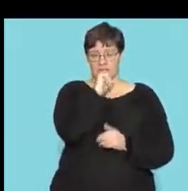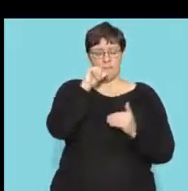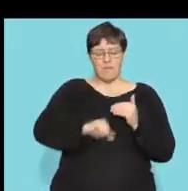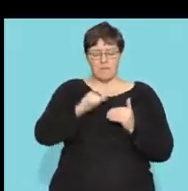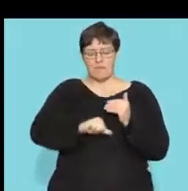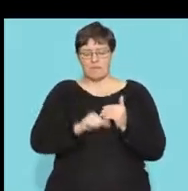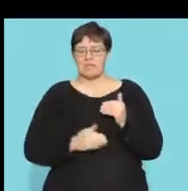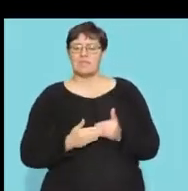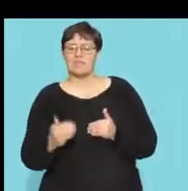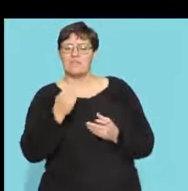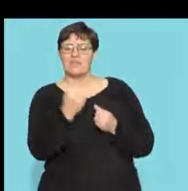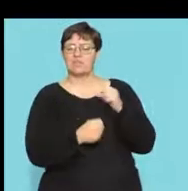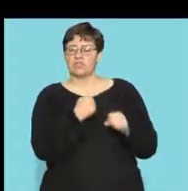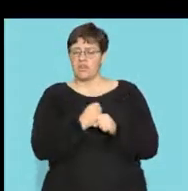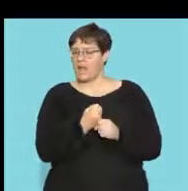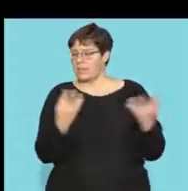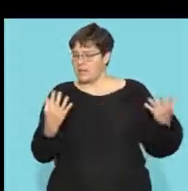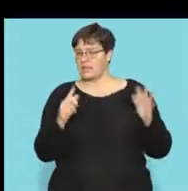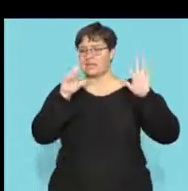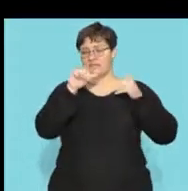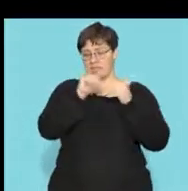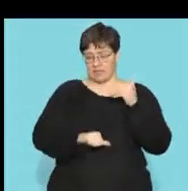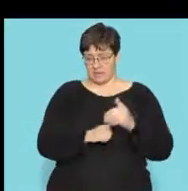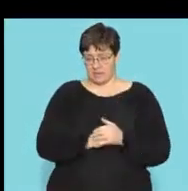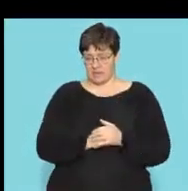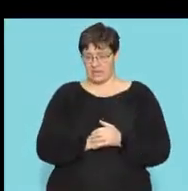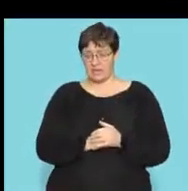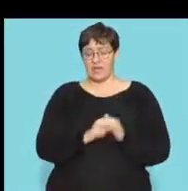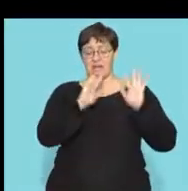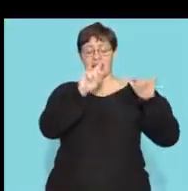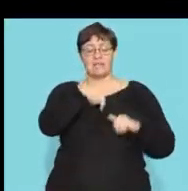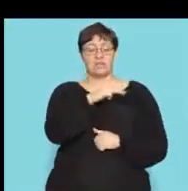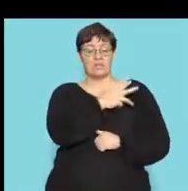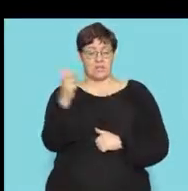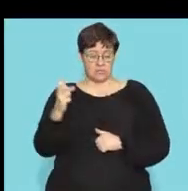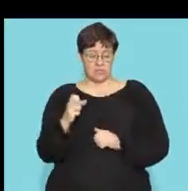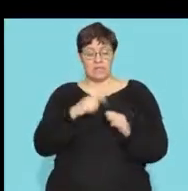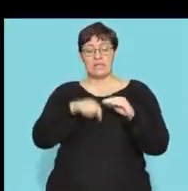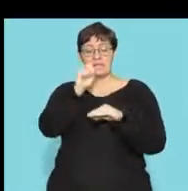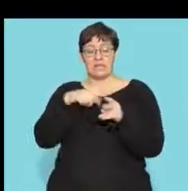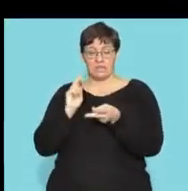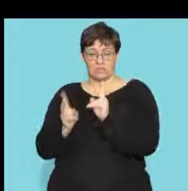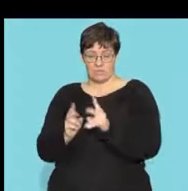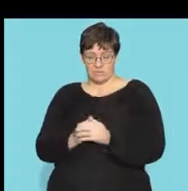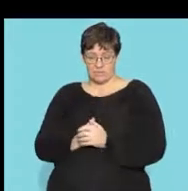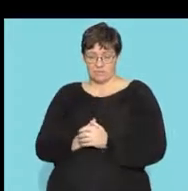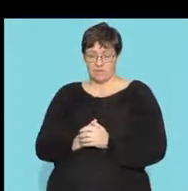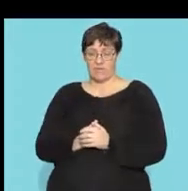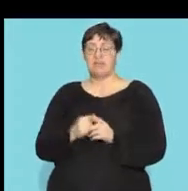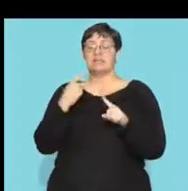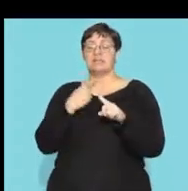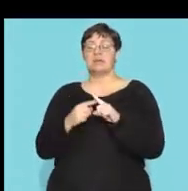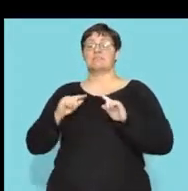next financial year? 7 months. So what do? We take the 9,900, divide it by 12, and then multiply it by